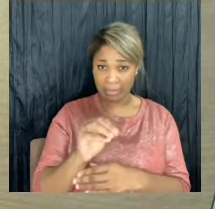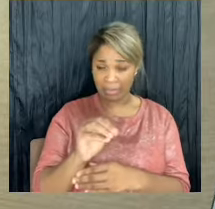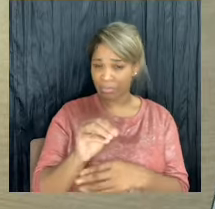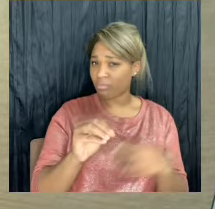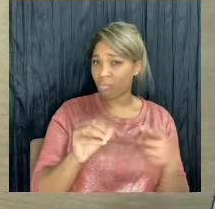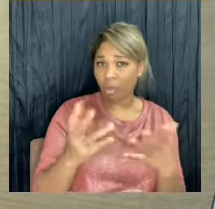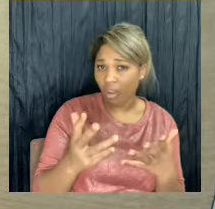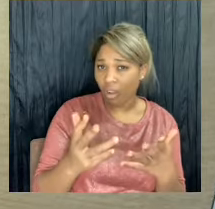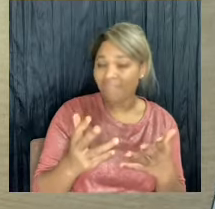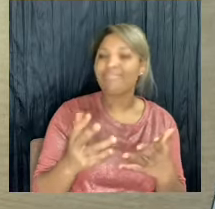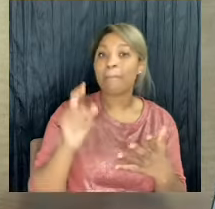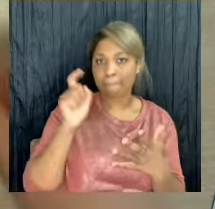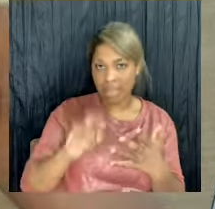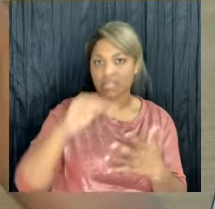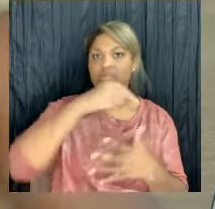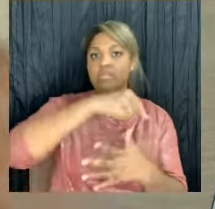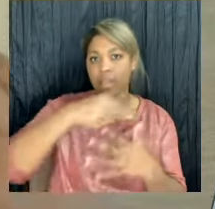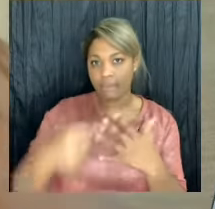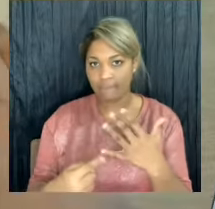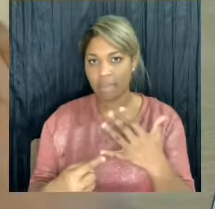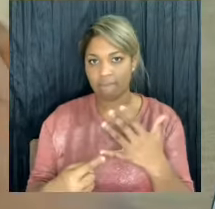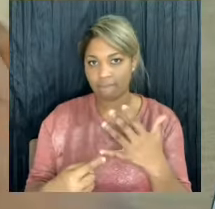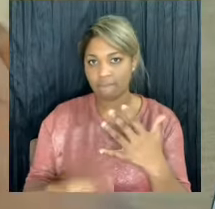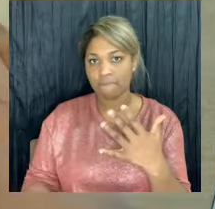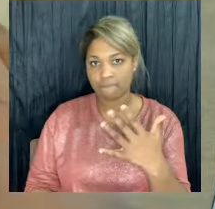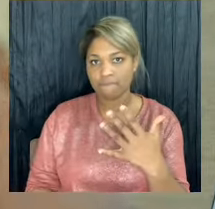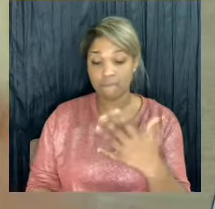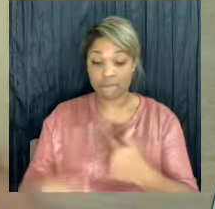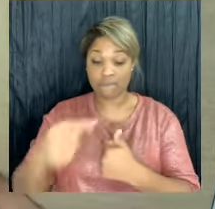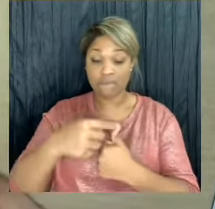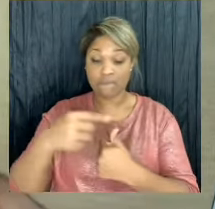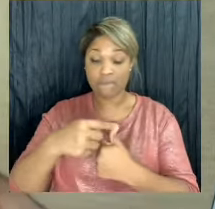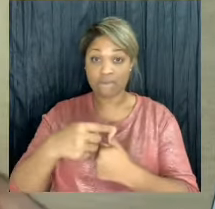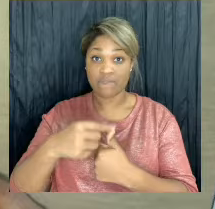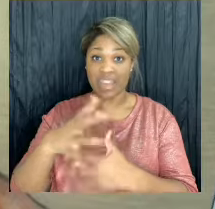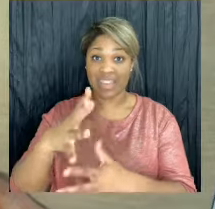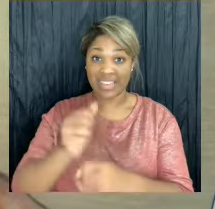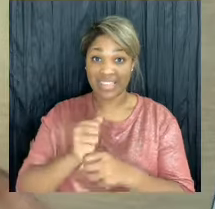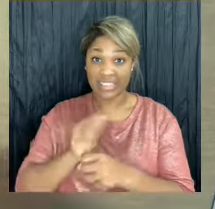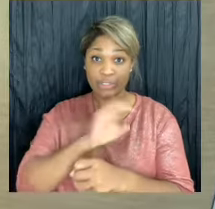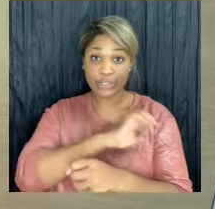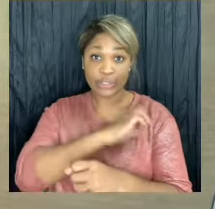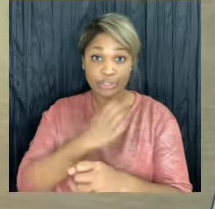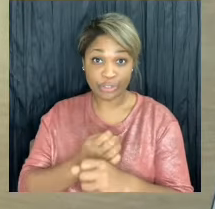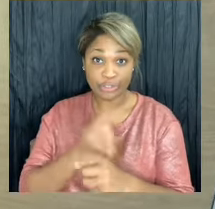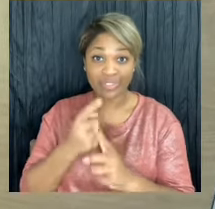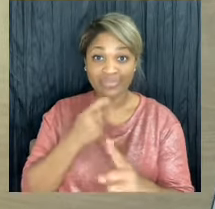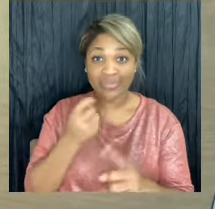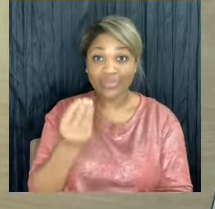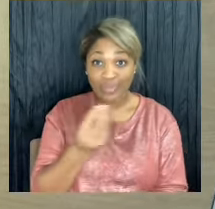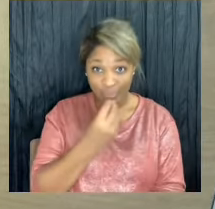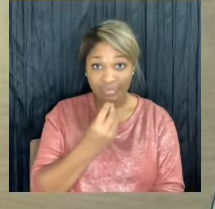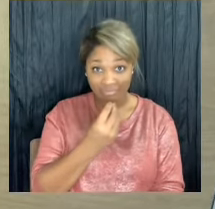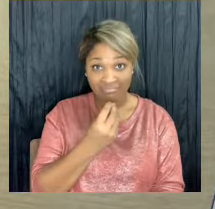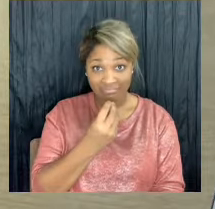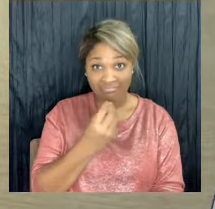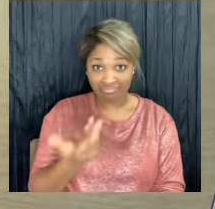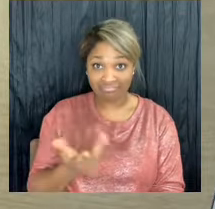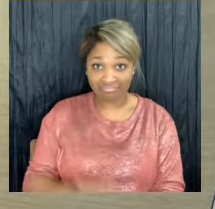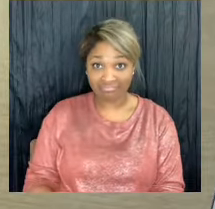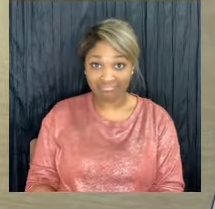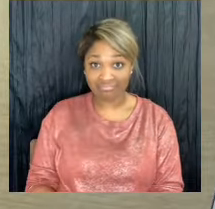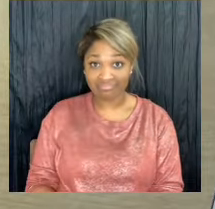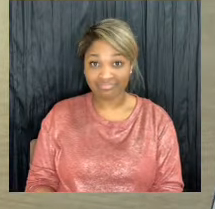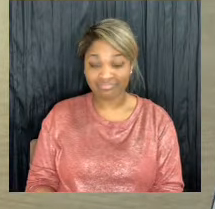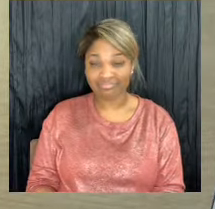thing does 5 things. It gets energy from food.